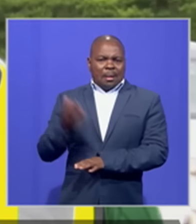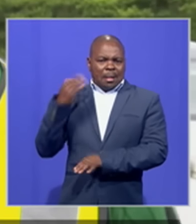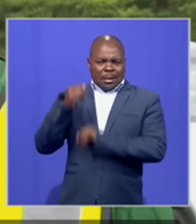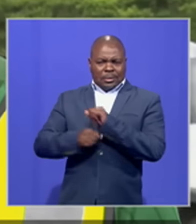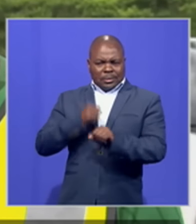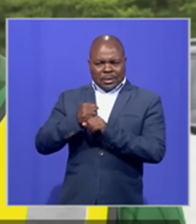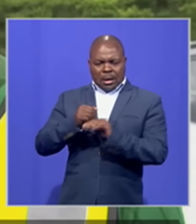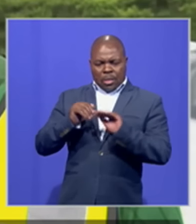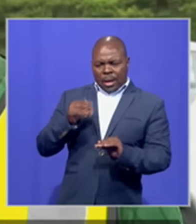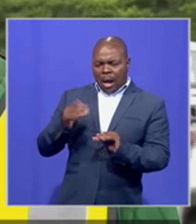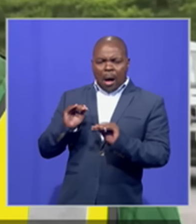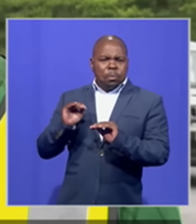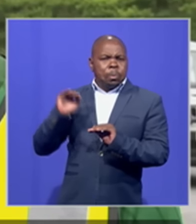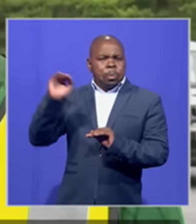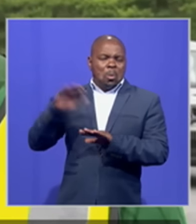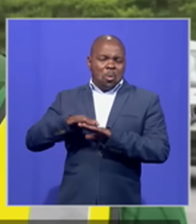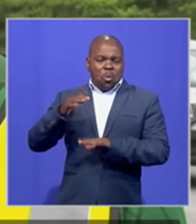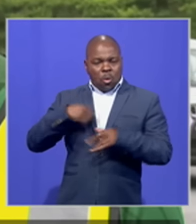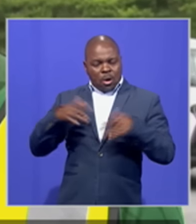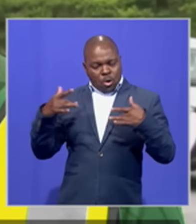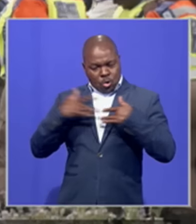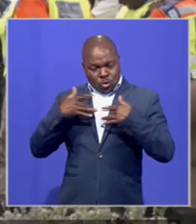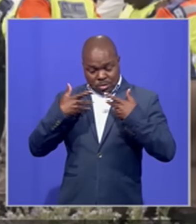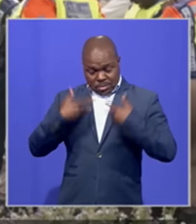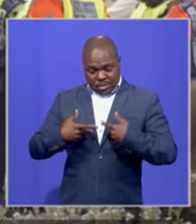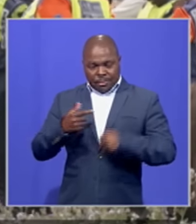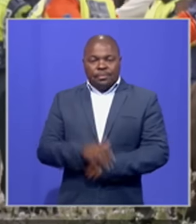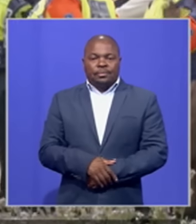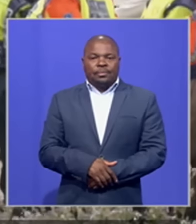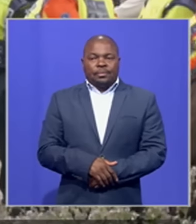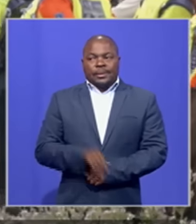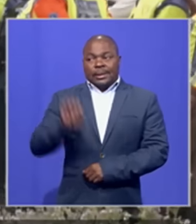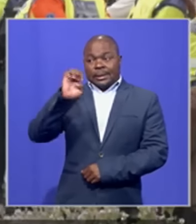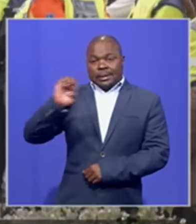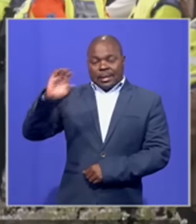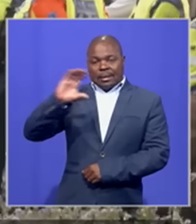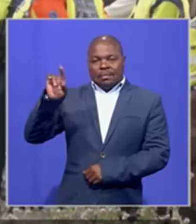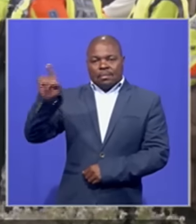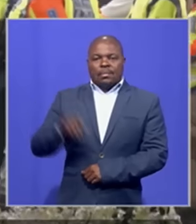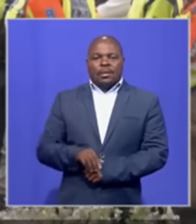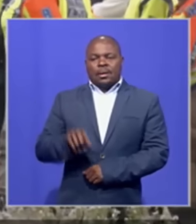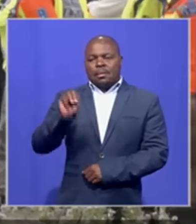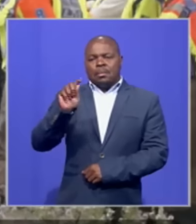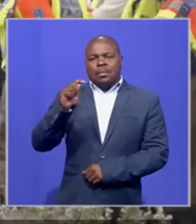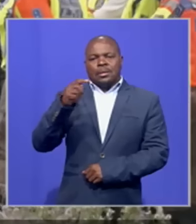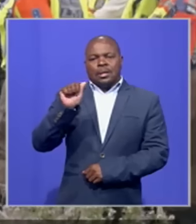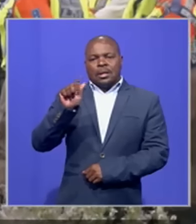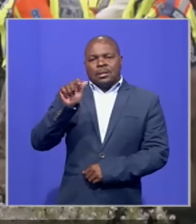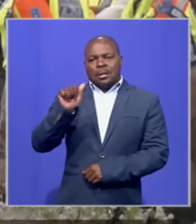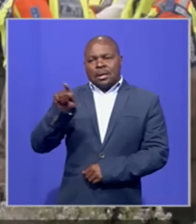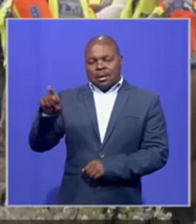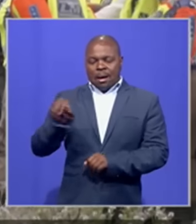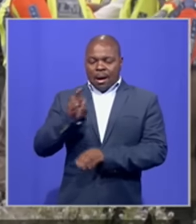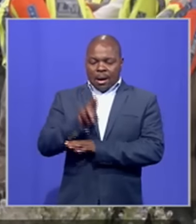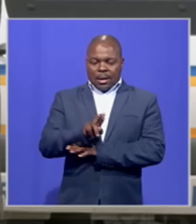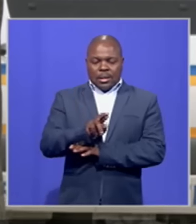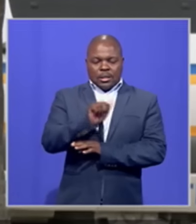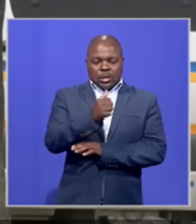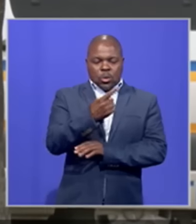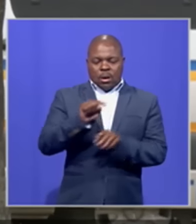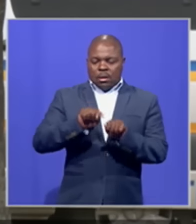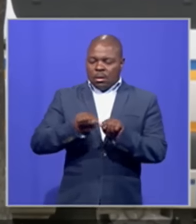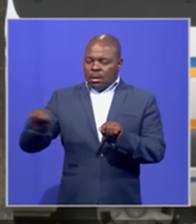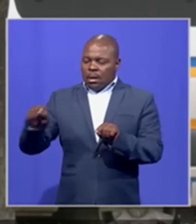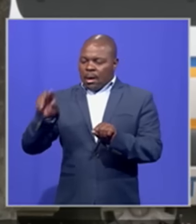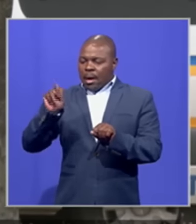last year. It's a concern to me. Eastern Cape teng mthata ke matianong a R61 le